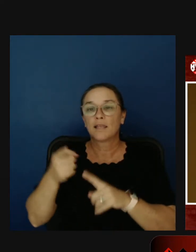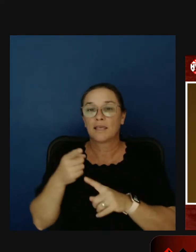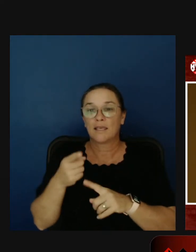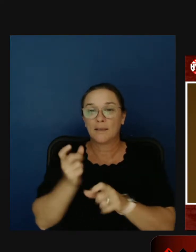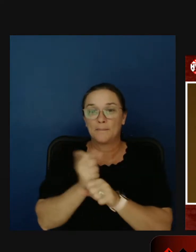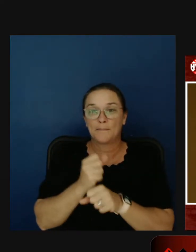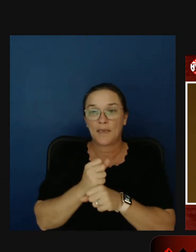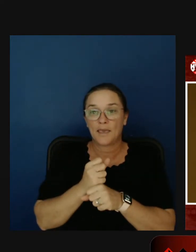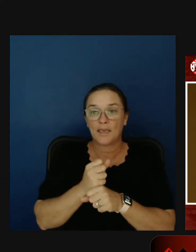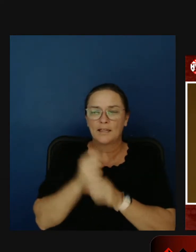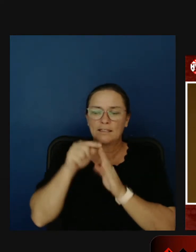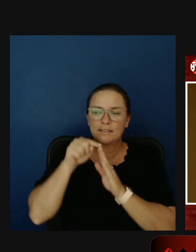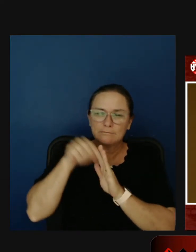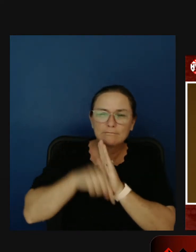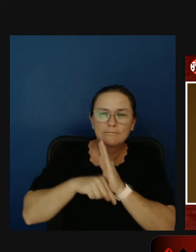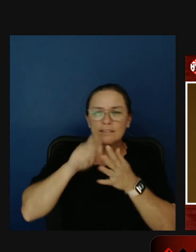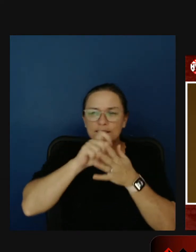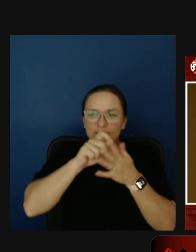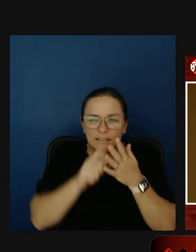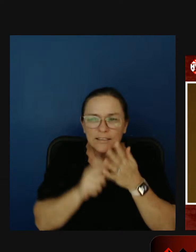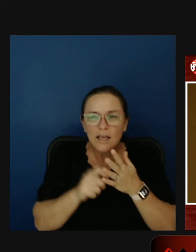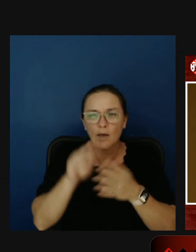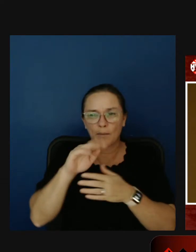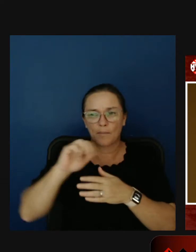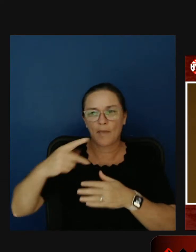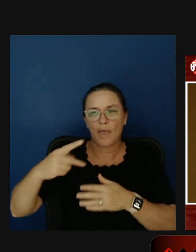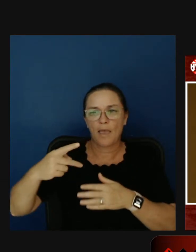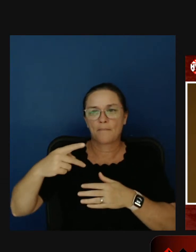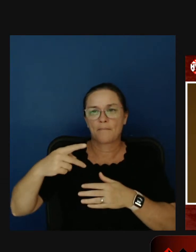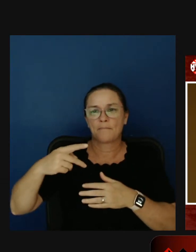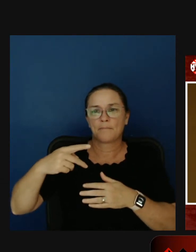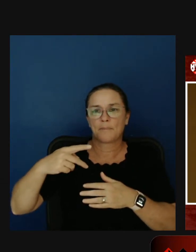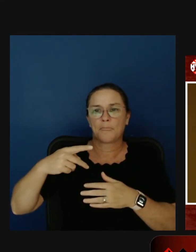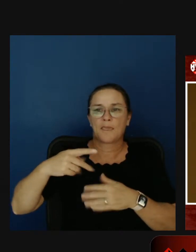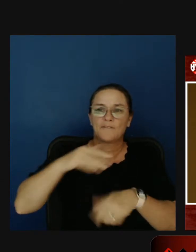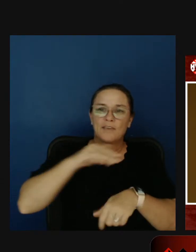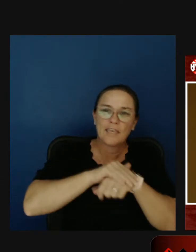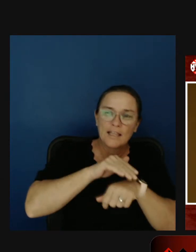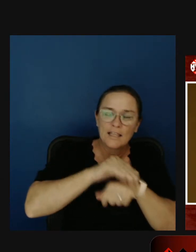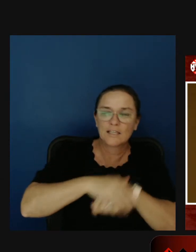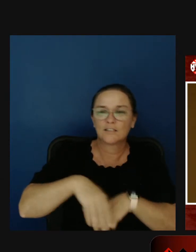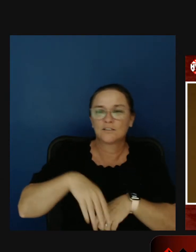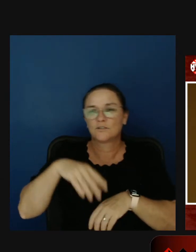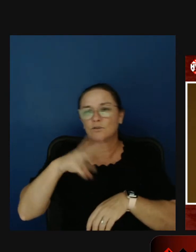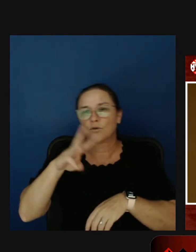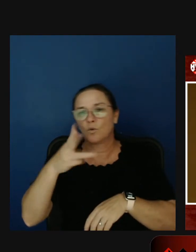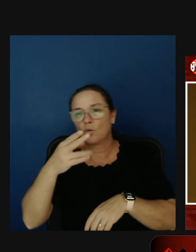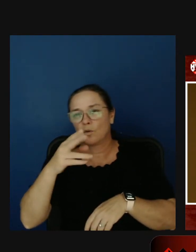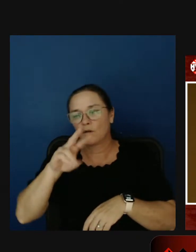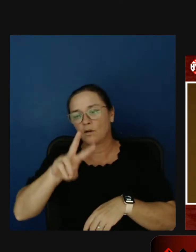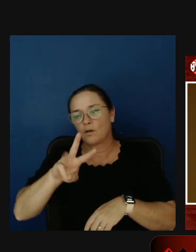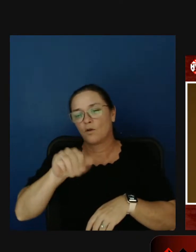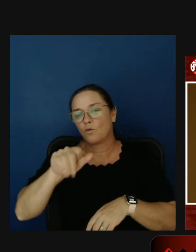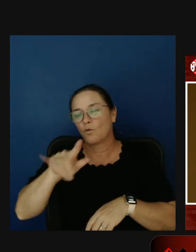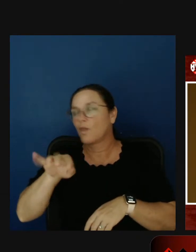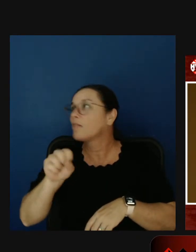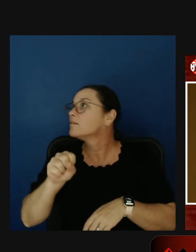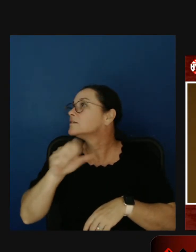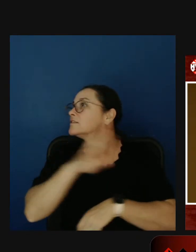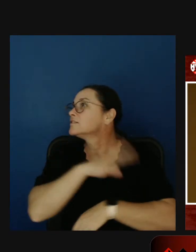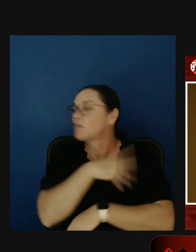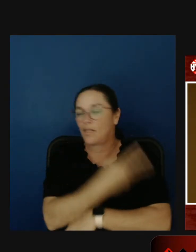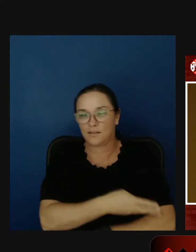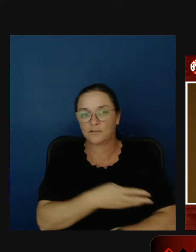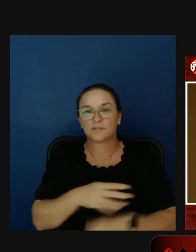a very detailed map of the England, Wales, Scotland, and ended up developing what